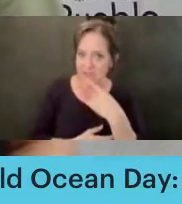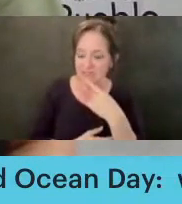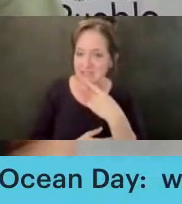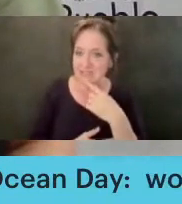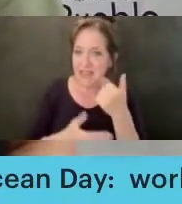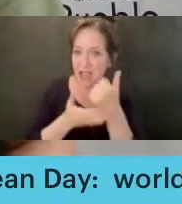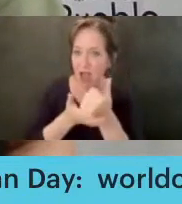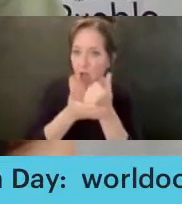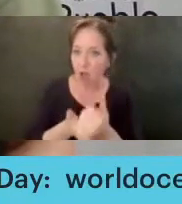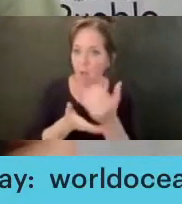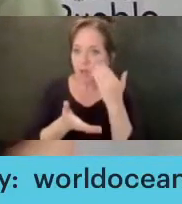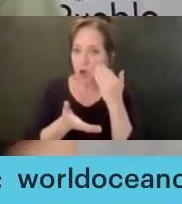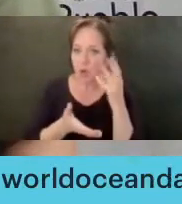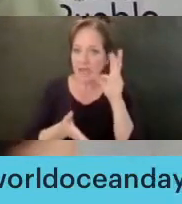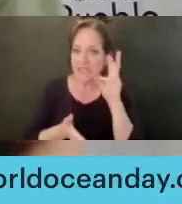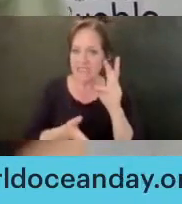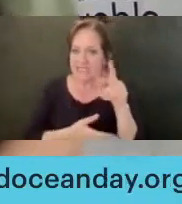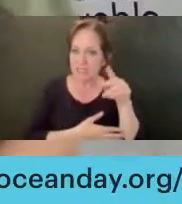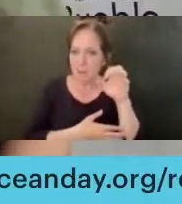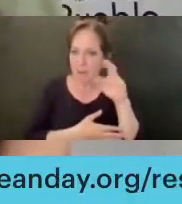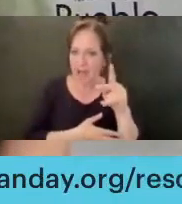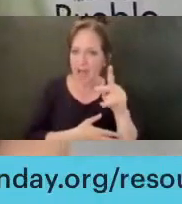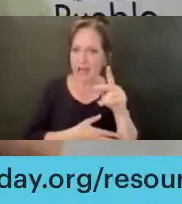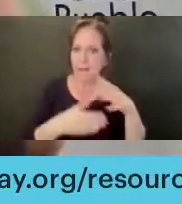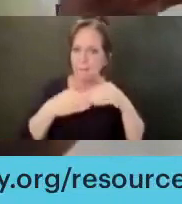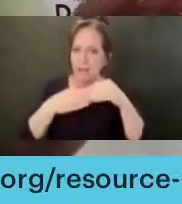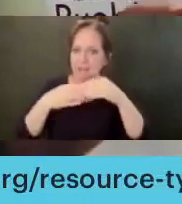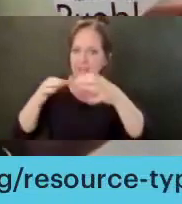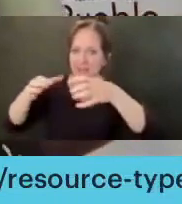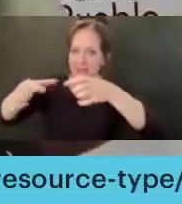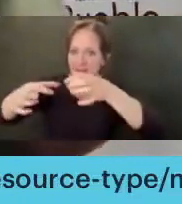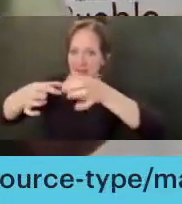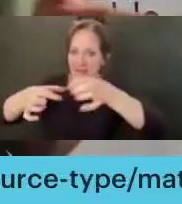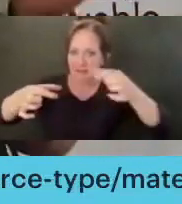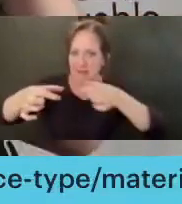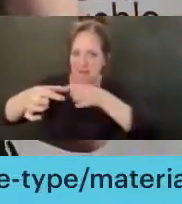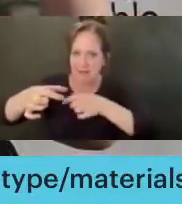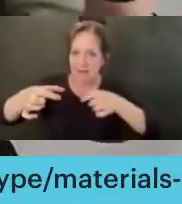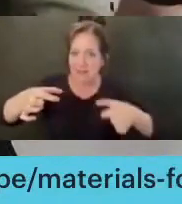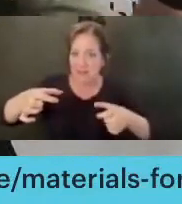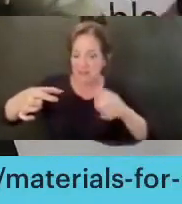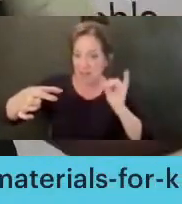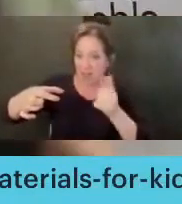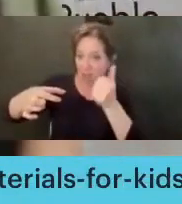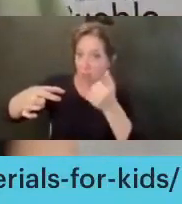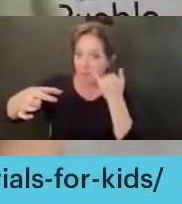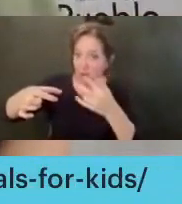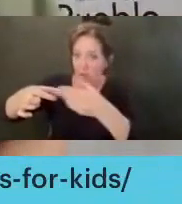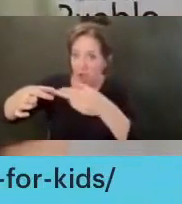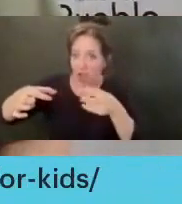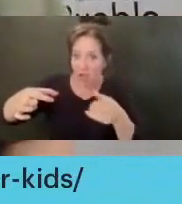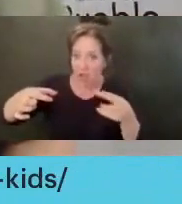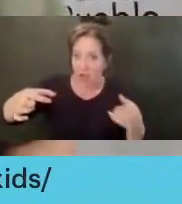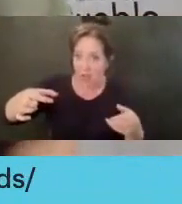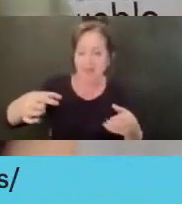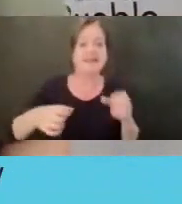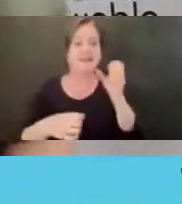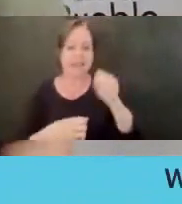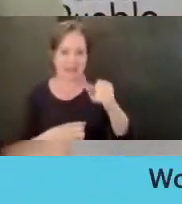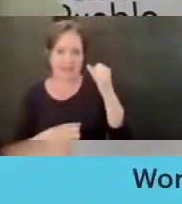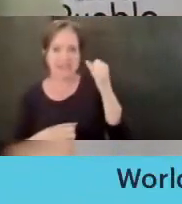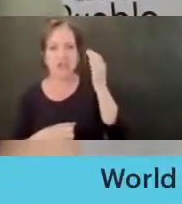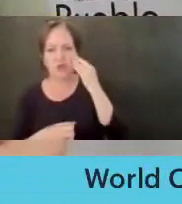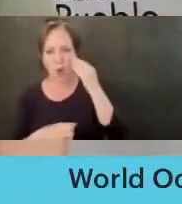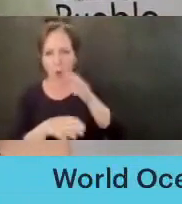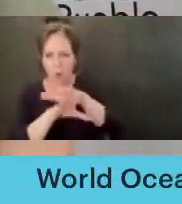before recycling? Absolutely. Cutting those rings, obviously we see the things where little sea turtles get their head stuck. So if we can cut them,